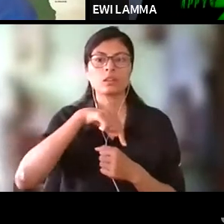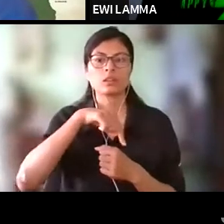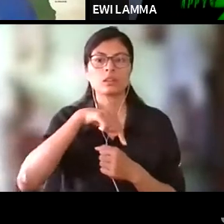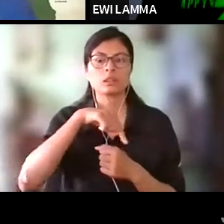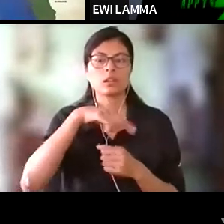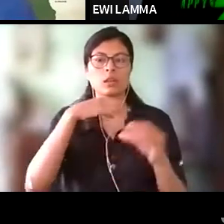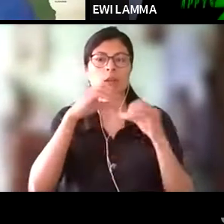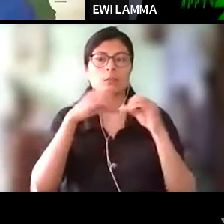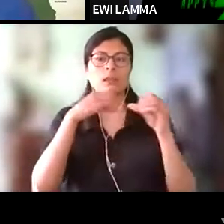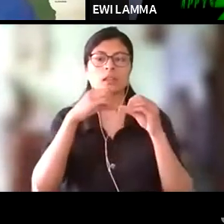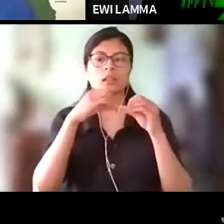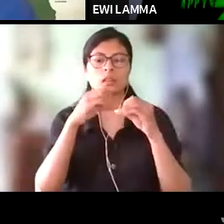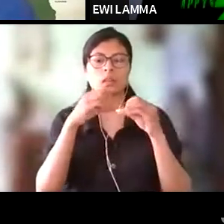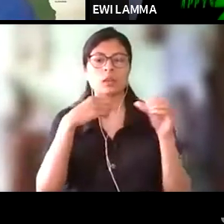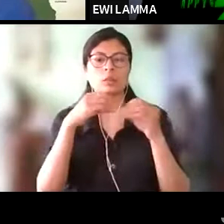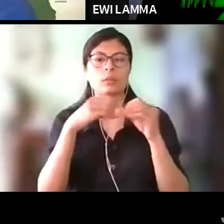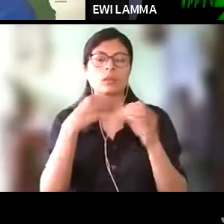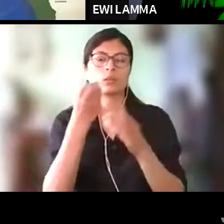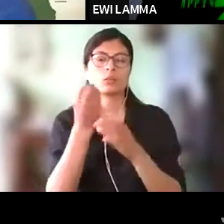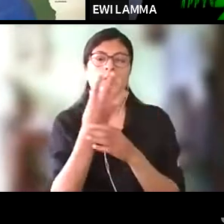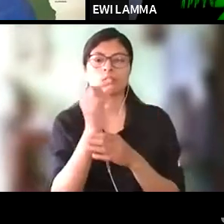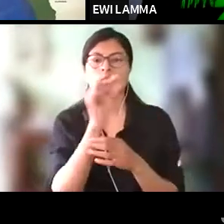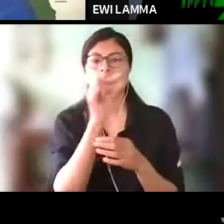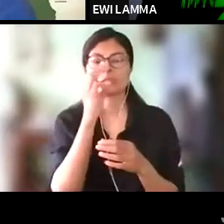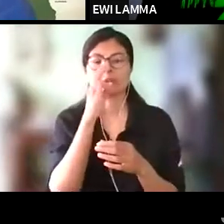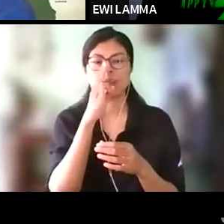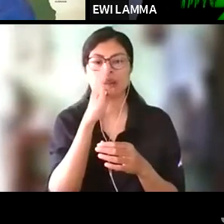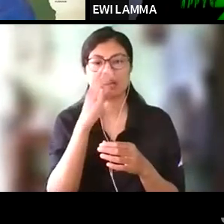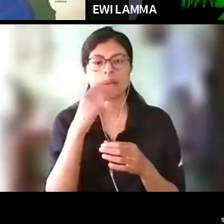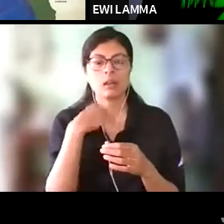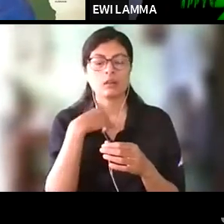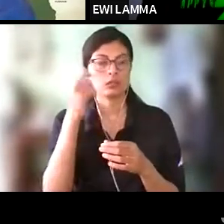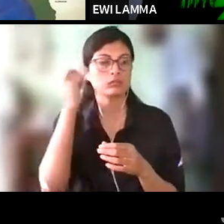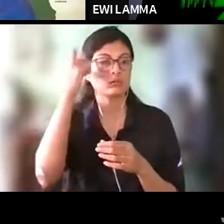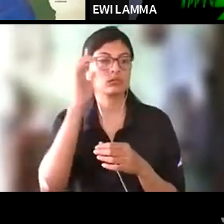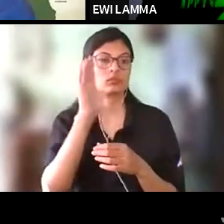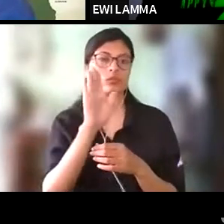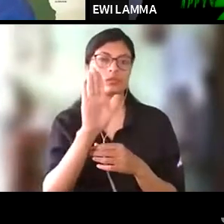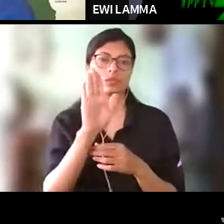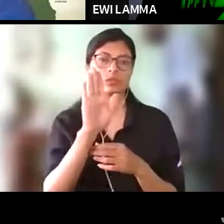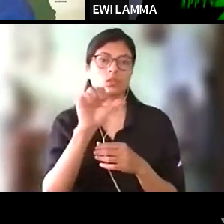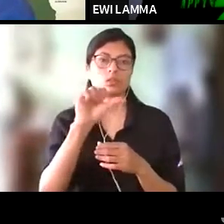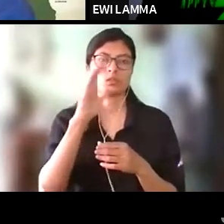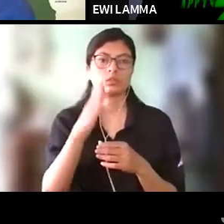now we are in the hurricane season. Most persons refuse